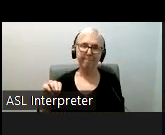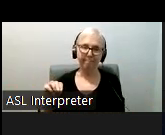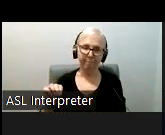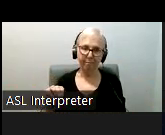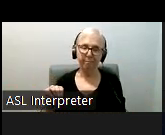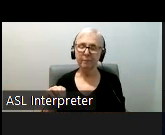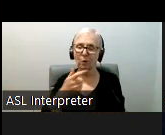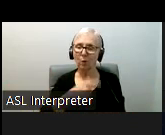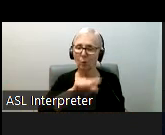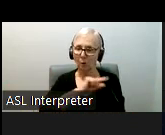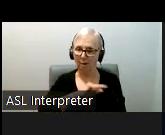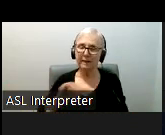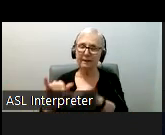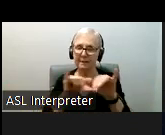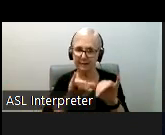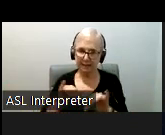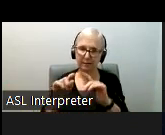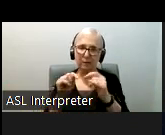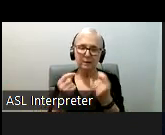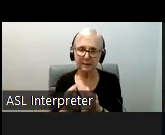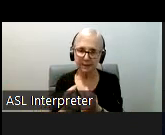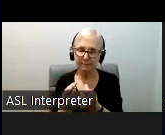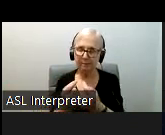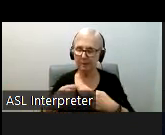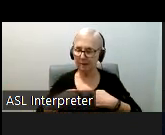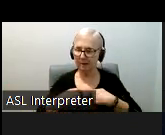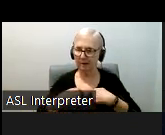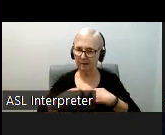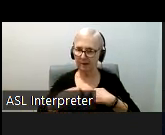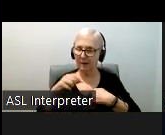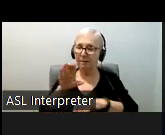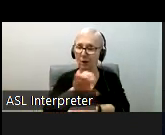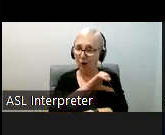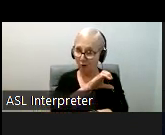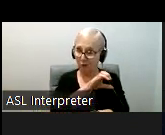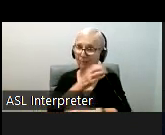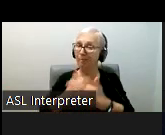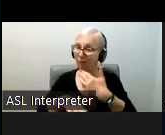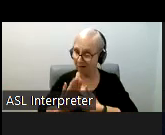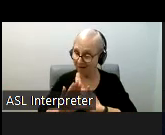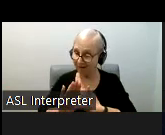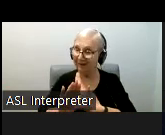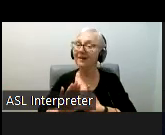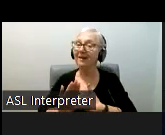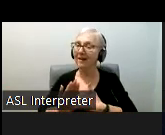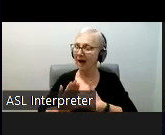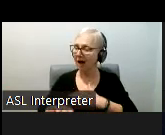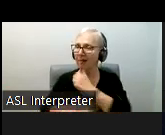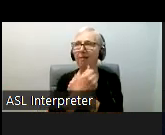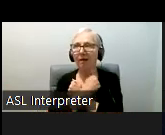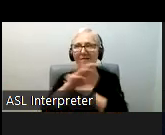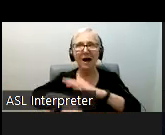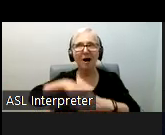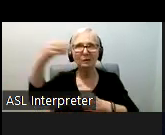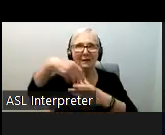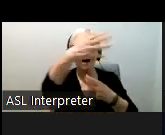Quality and Standards team. A little about me, I'm a Colorado native. I really enjoy getting out in the great outdoors and spending time